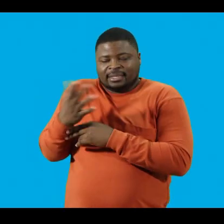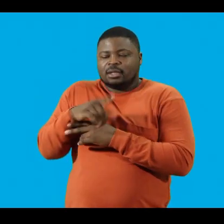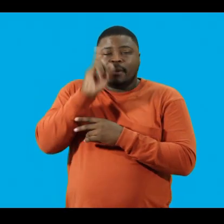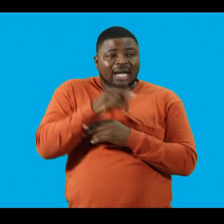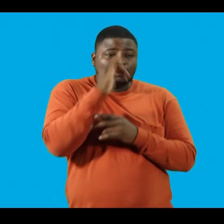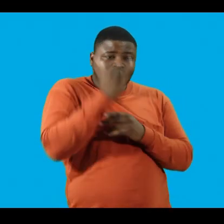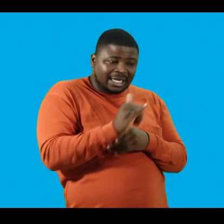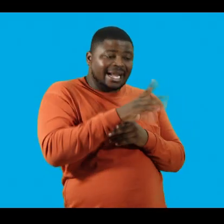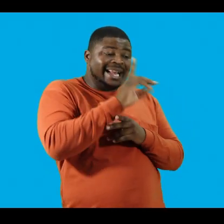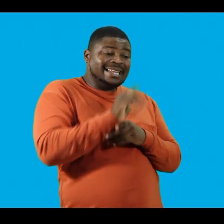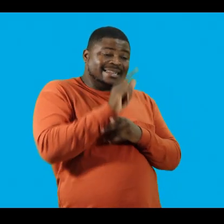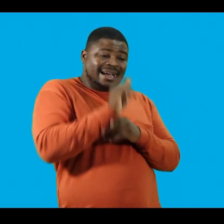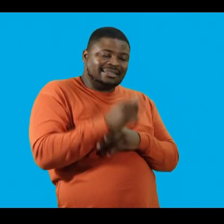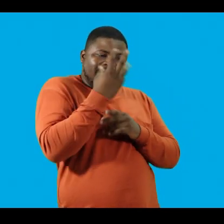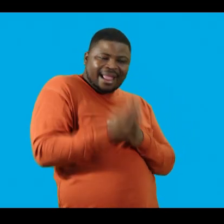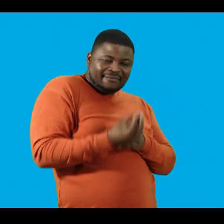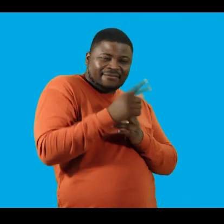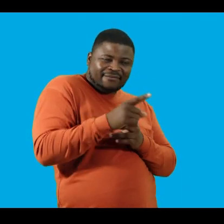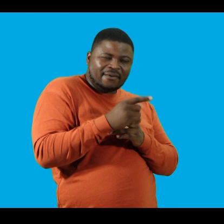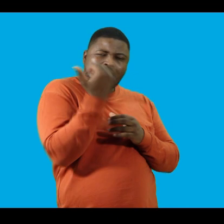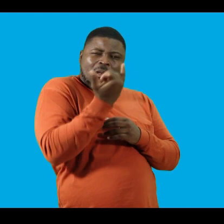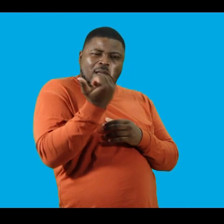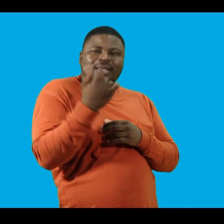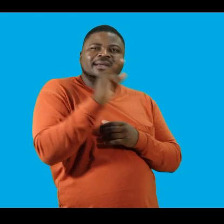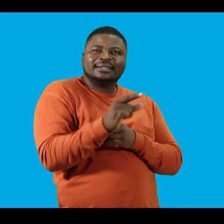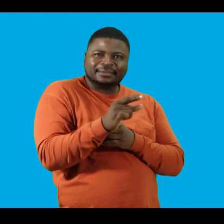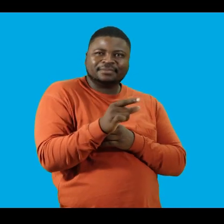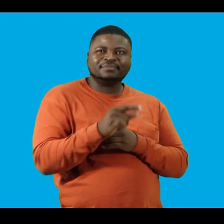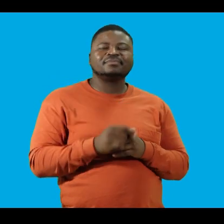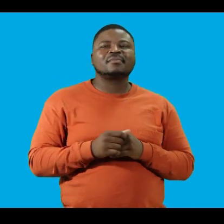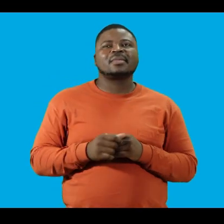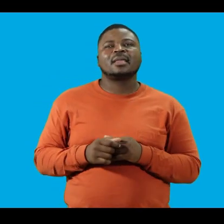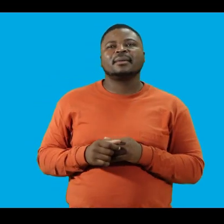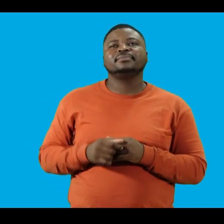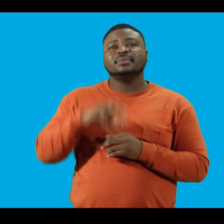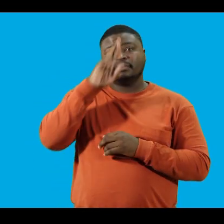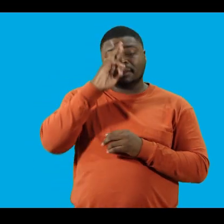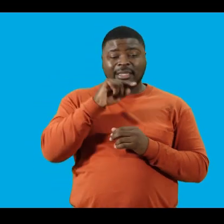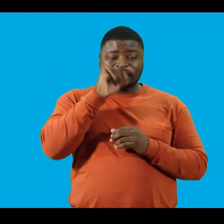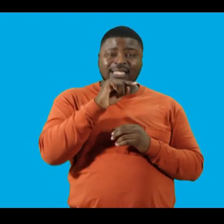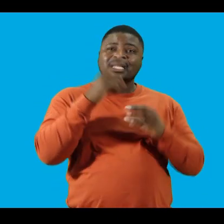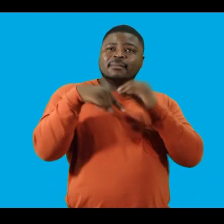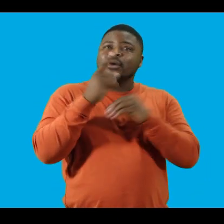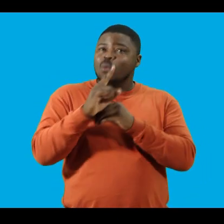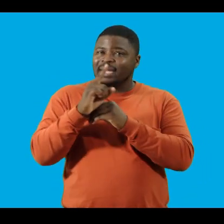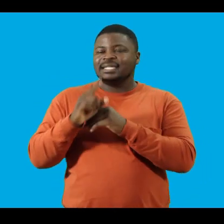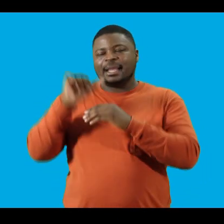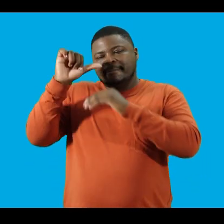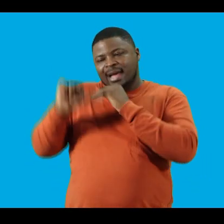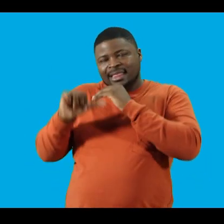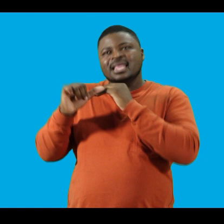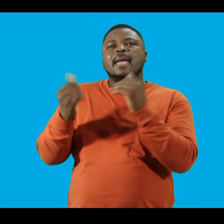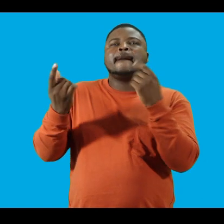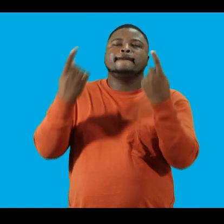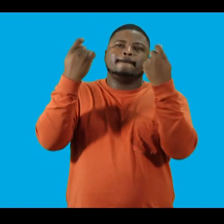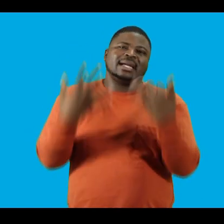data that you are working with. At this moment, it is about the monthly budget, but it is